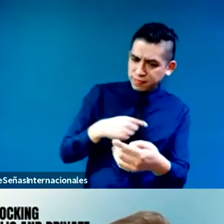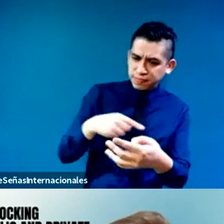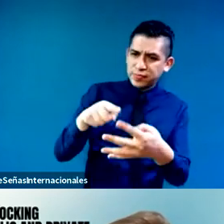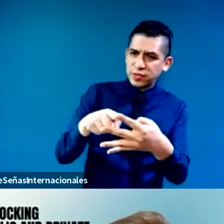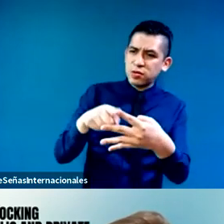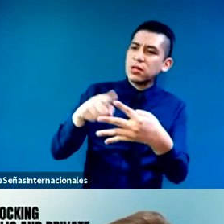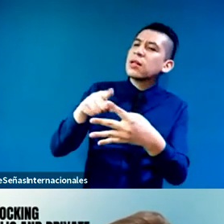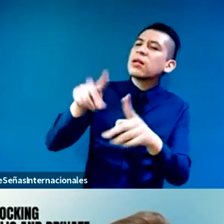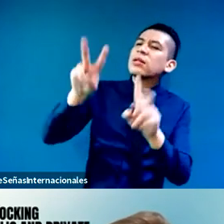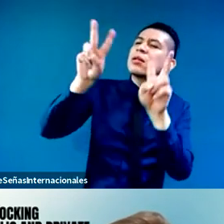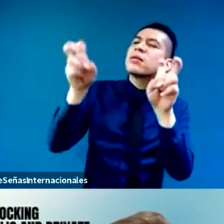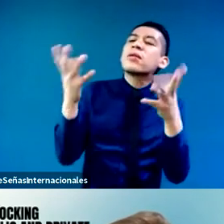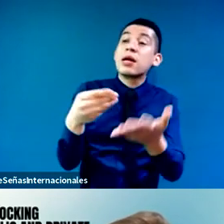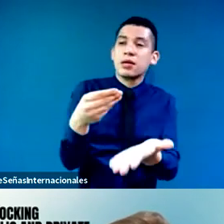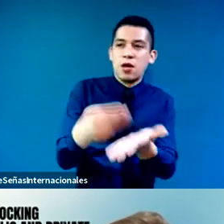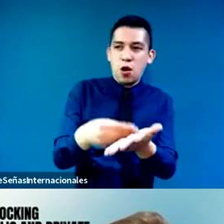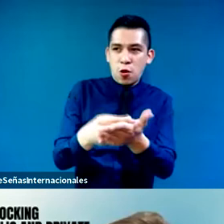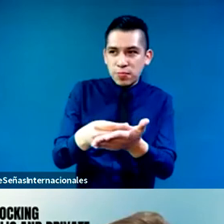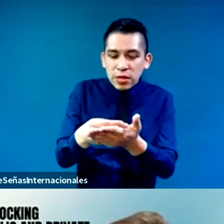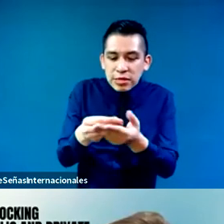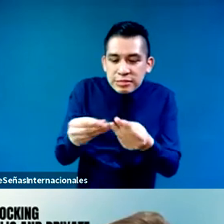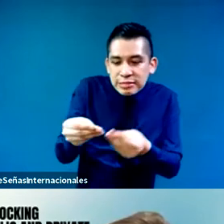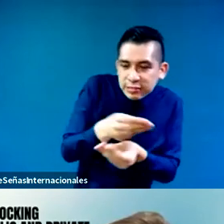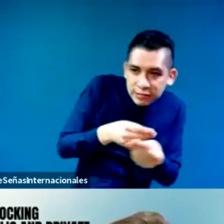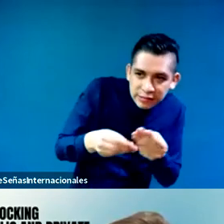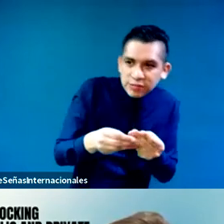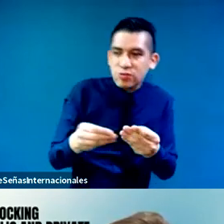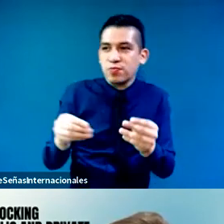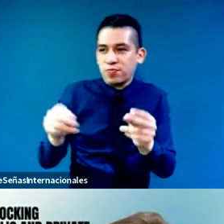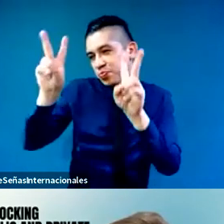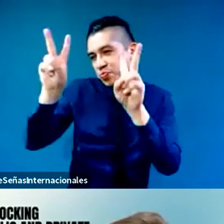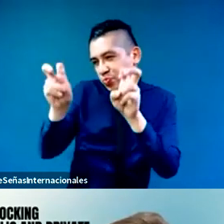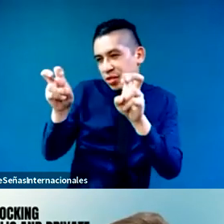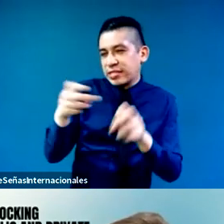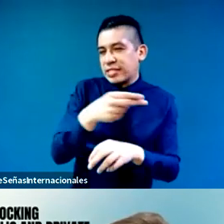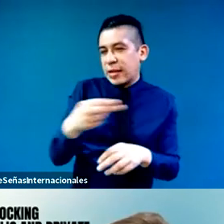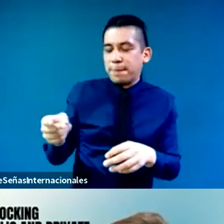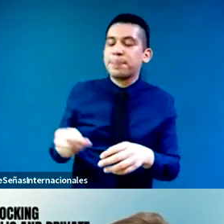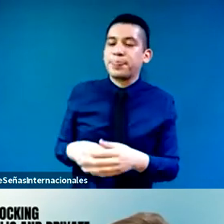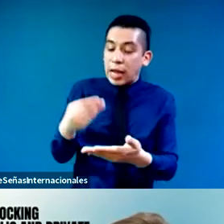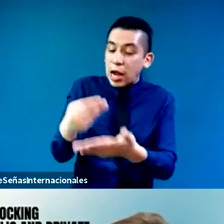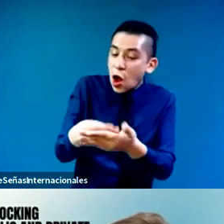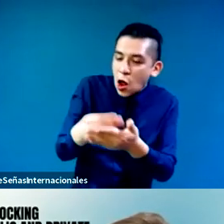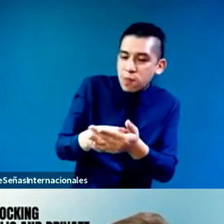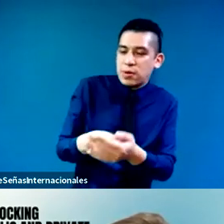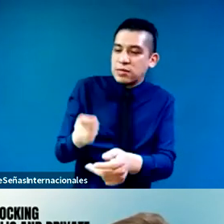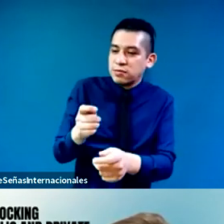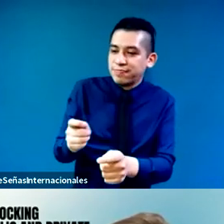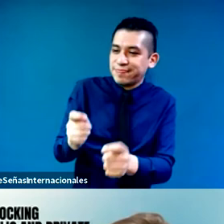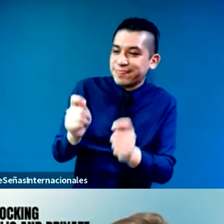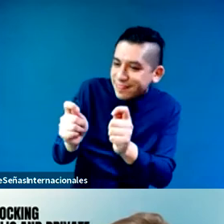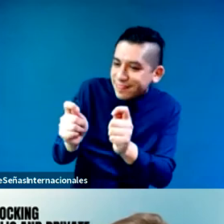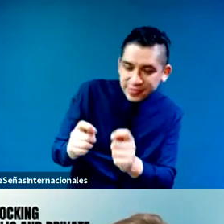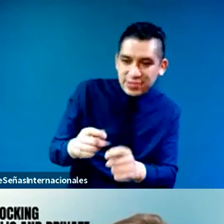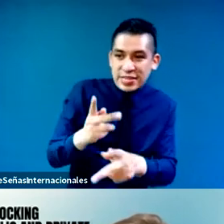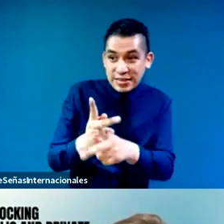Thank you so much, Seemin, and it's really great to be here. I think following on what Sofía said about the